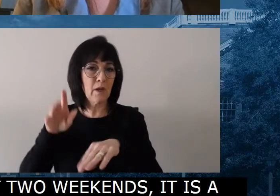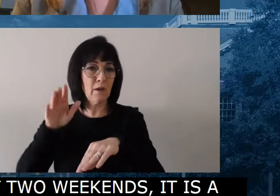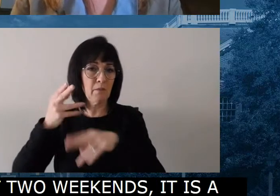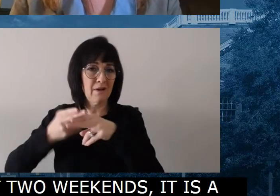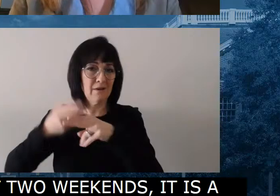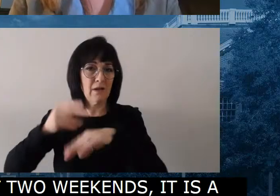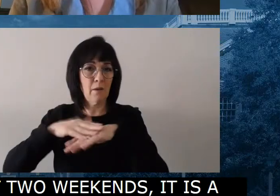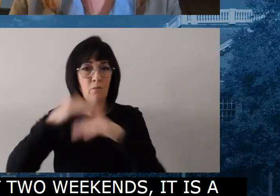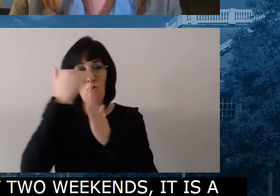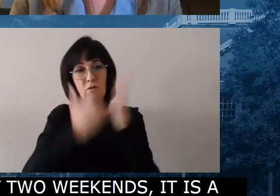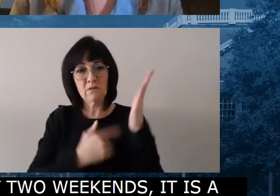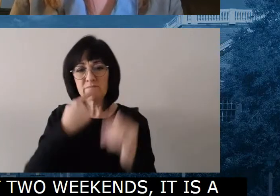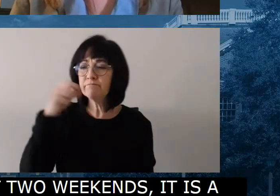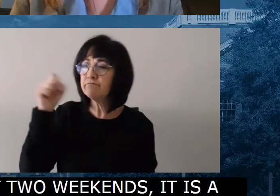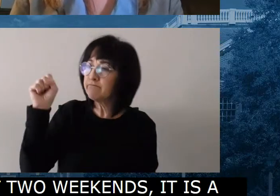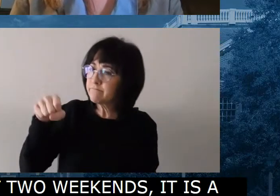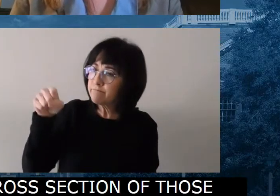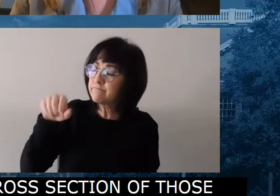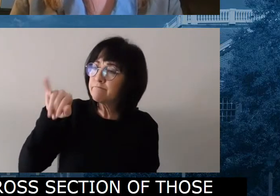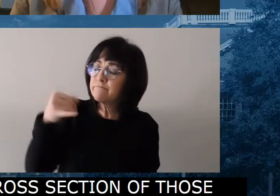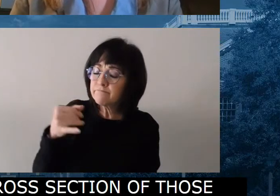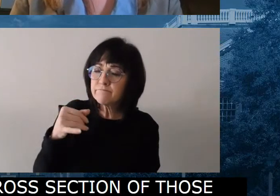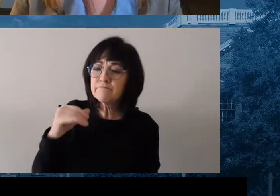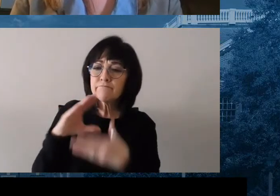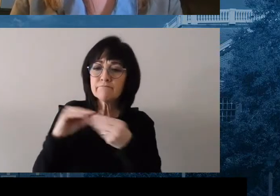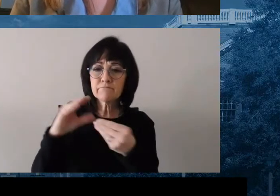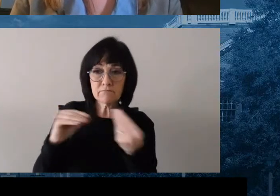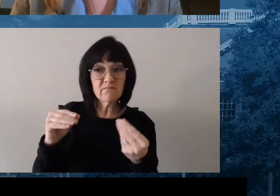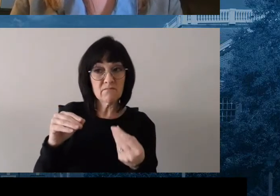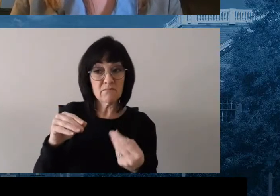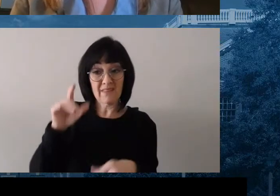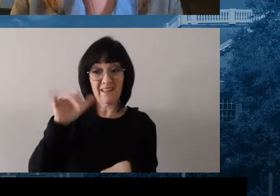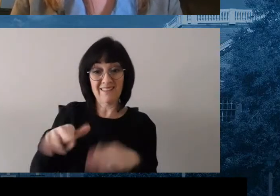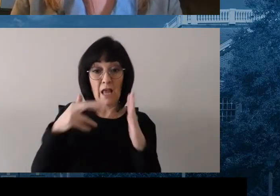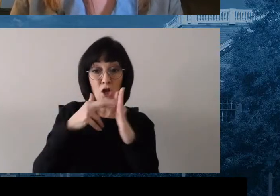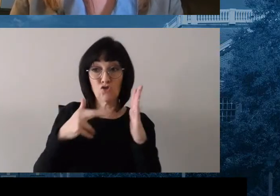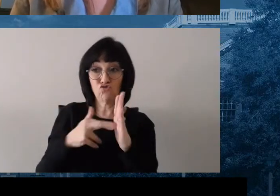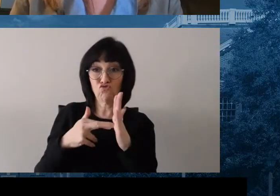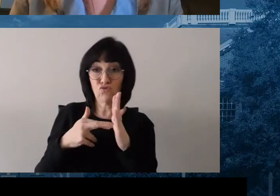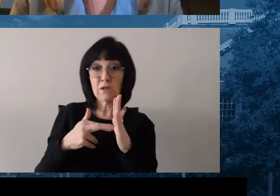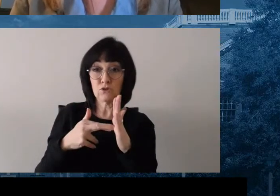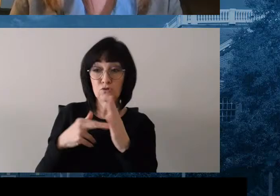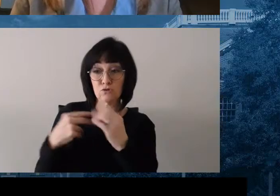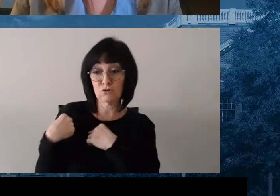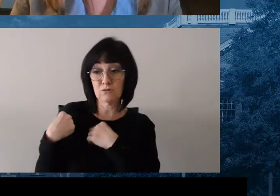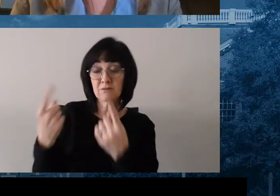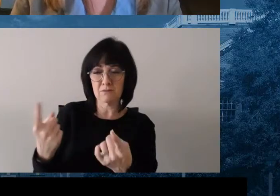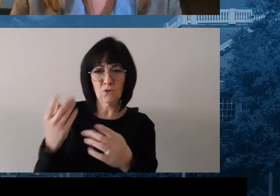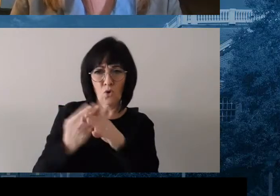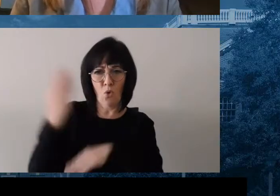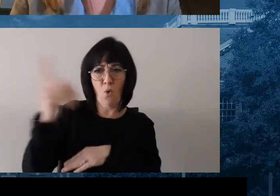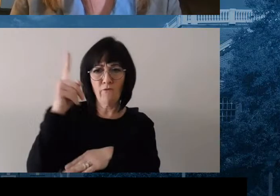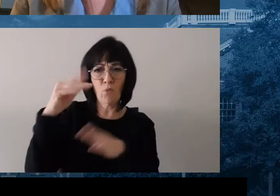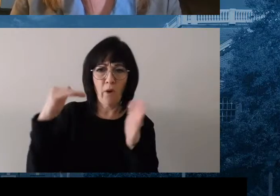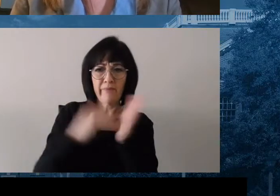over 1,000 businesses that registered with public health since really the fall when they were talking about doing,